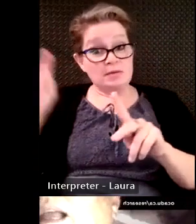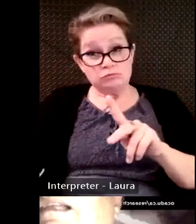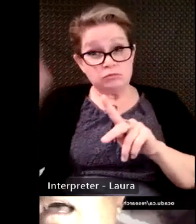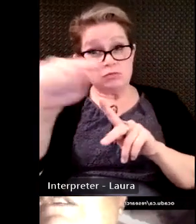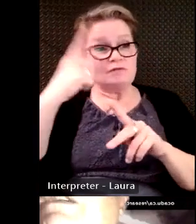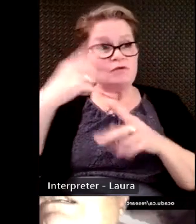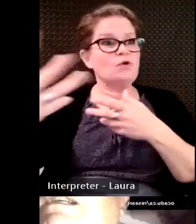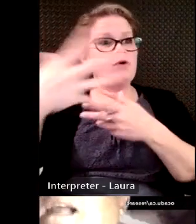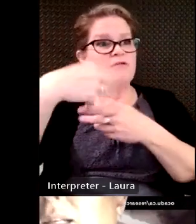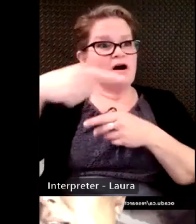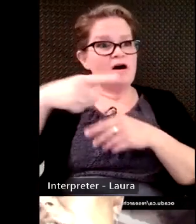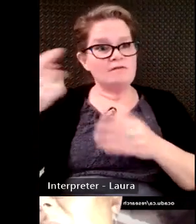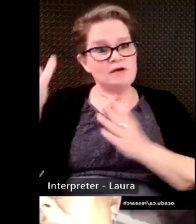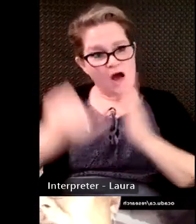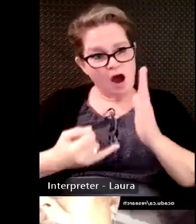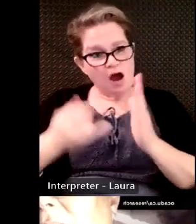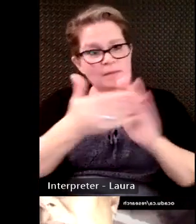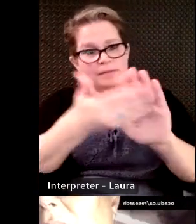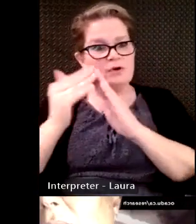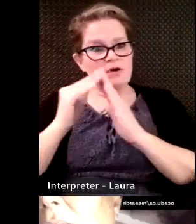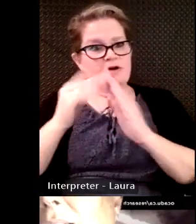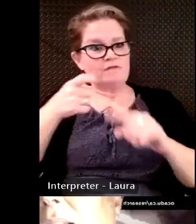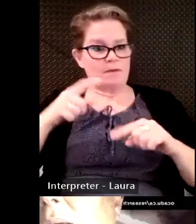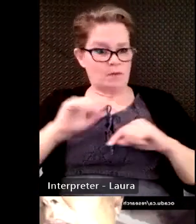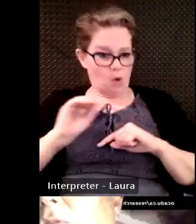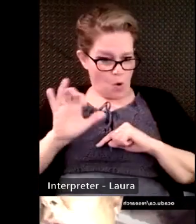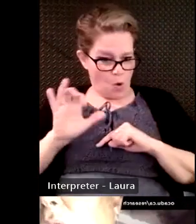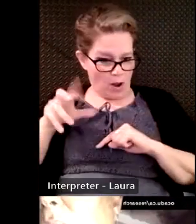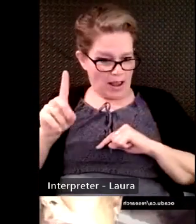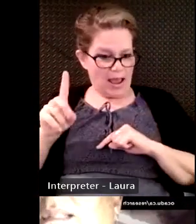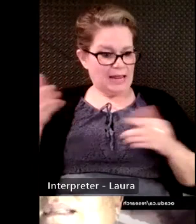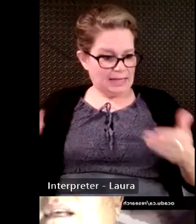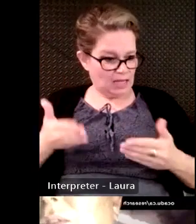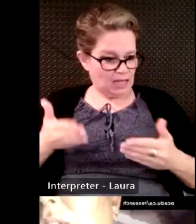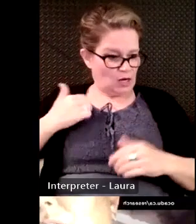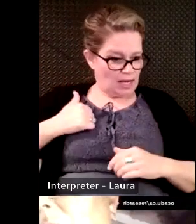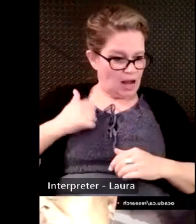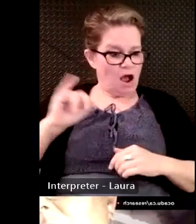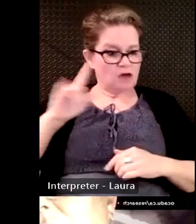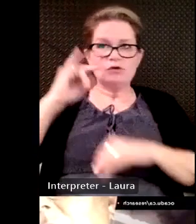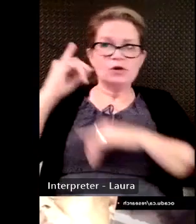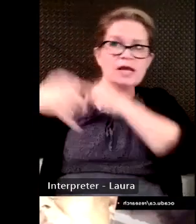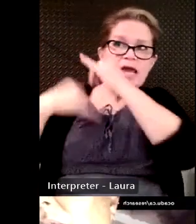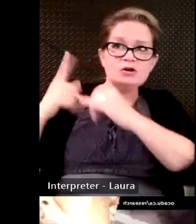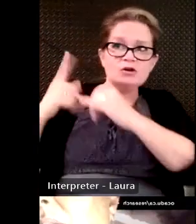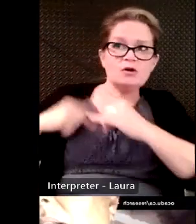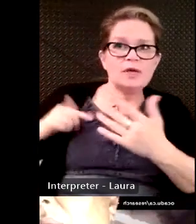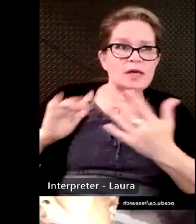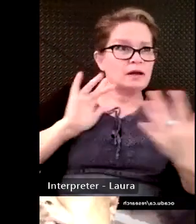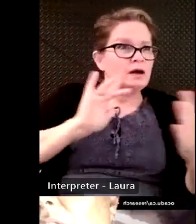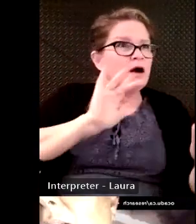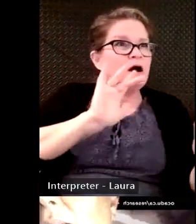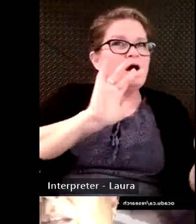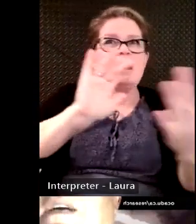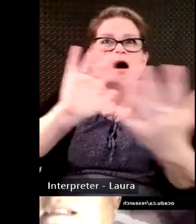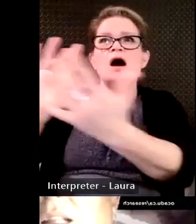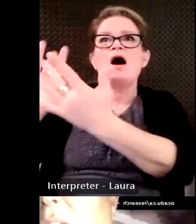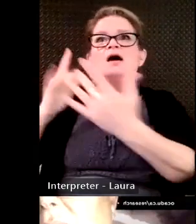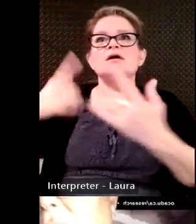OCAD, nationally and internationally, as the lab formed and self-defined. We've completed